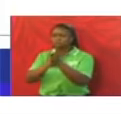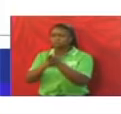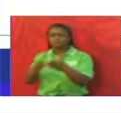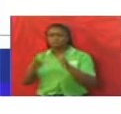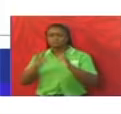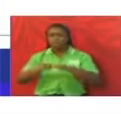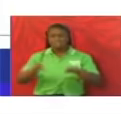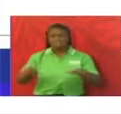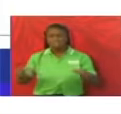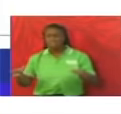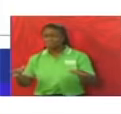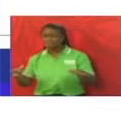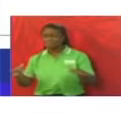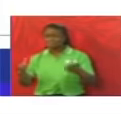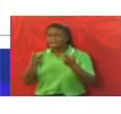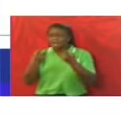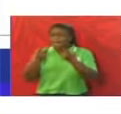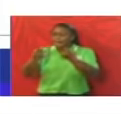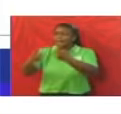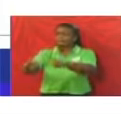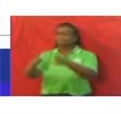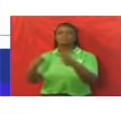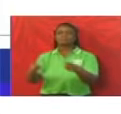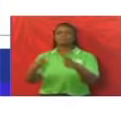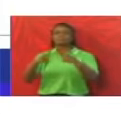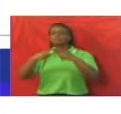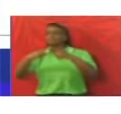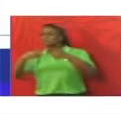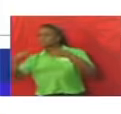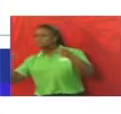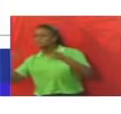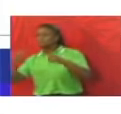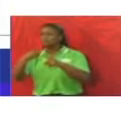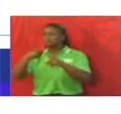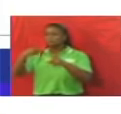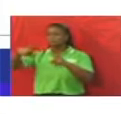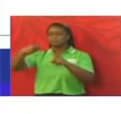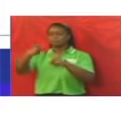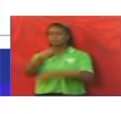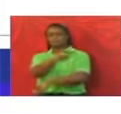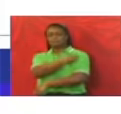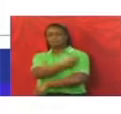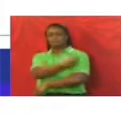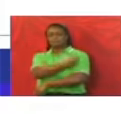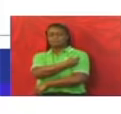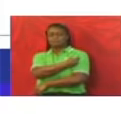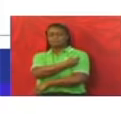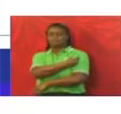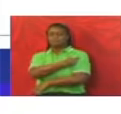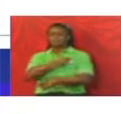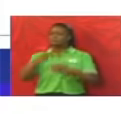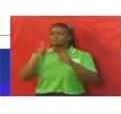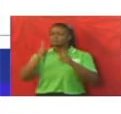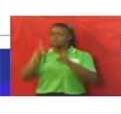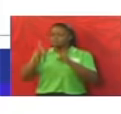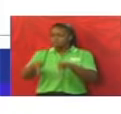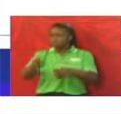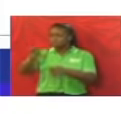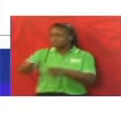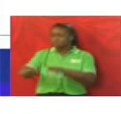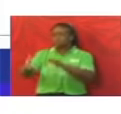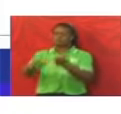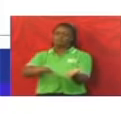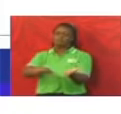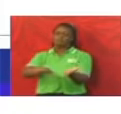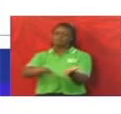very adverse effects to the Pfizer vaccines, including one supposed fatality. So I would like the Ministry of